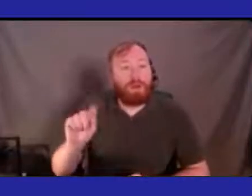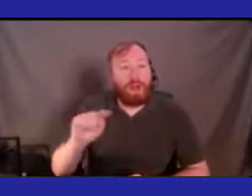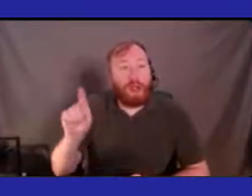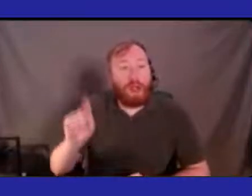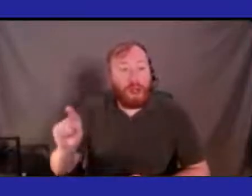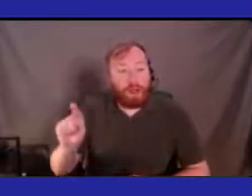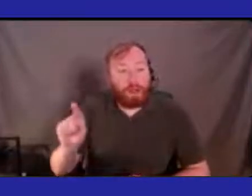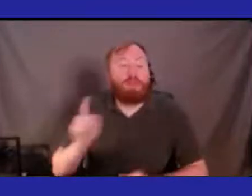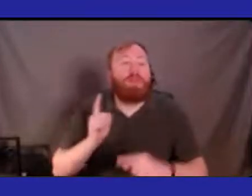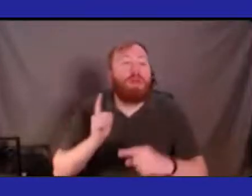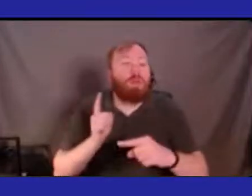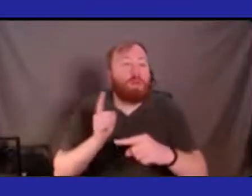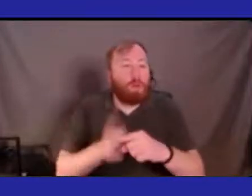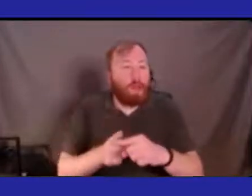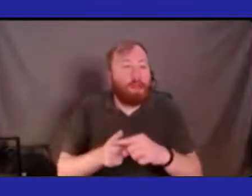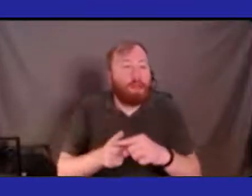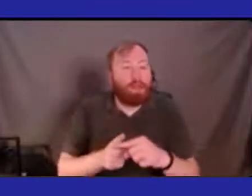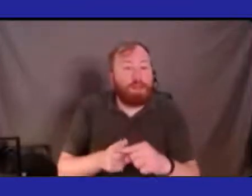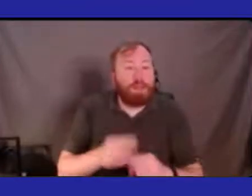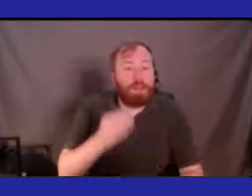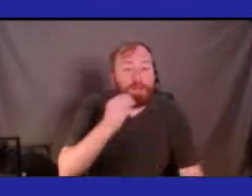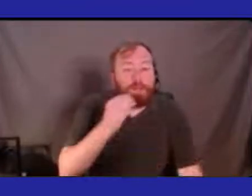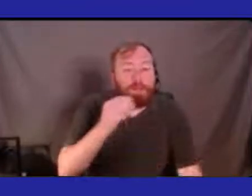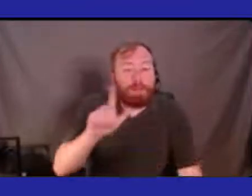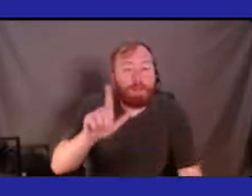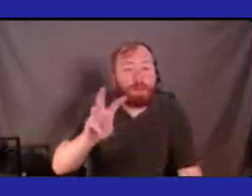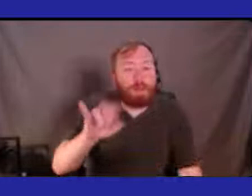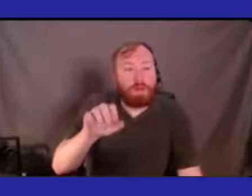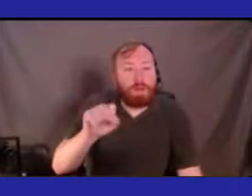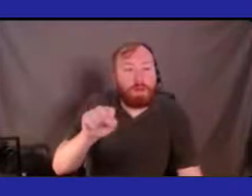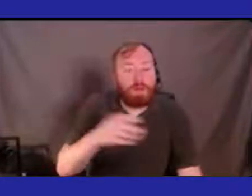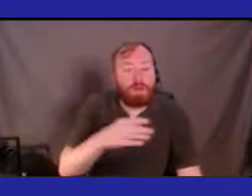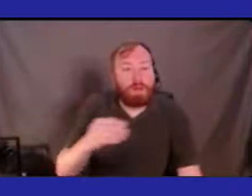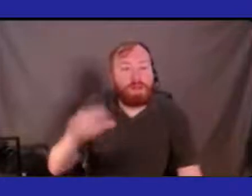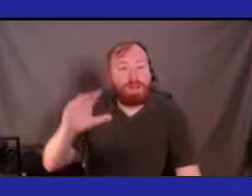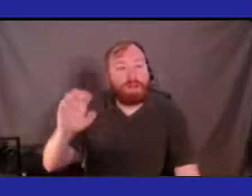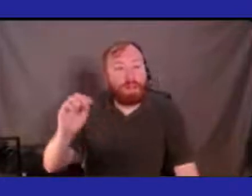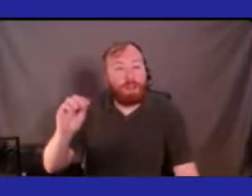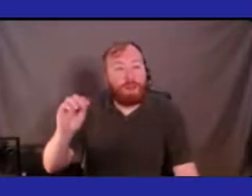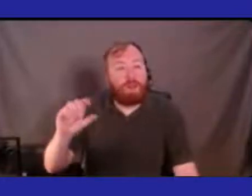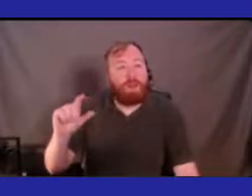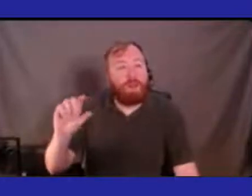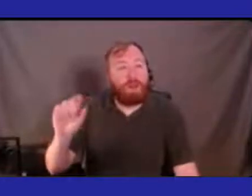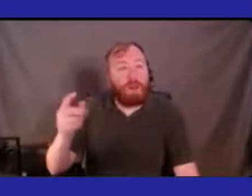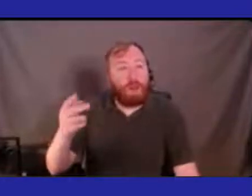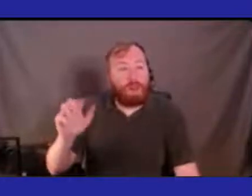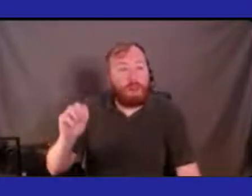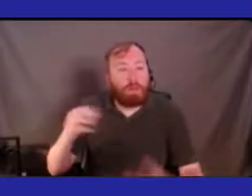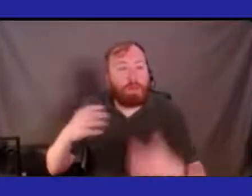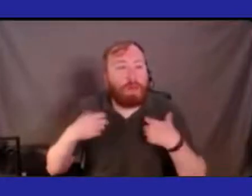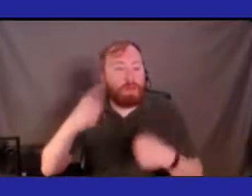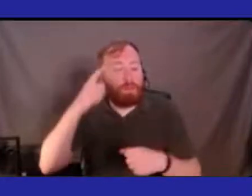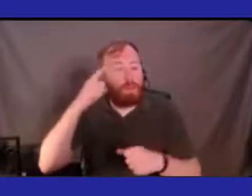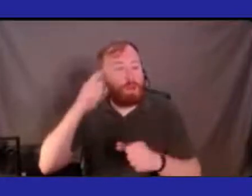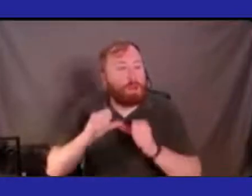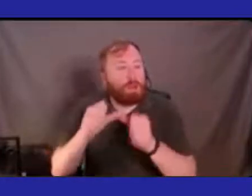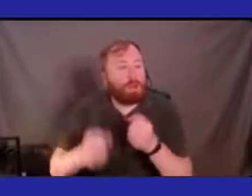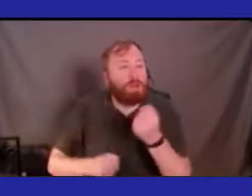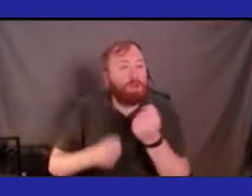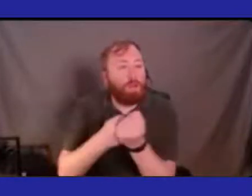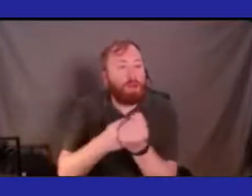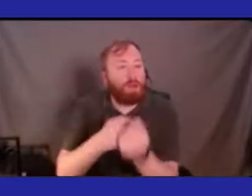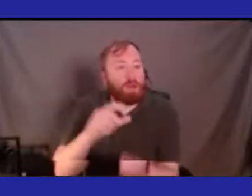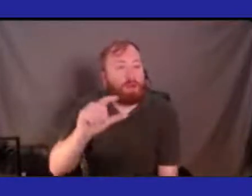well as Ms. Lewis and the CEO Gotham Health for continued support of Gotham